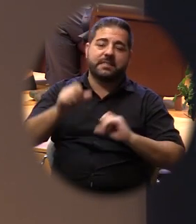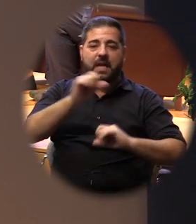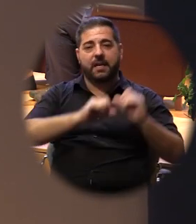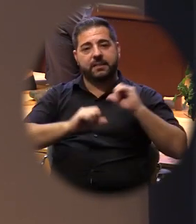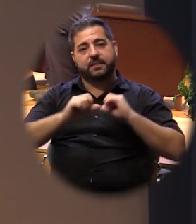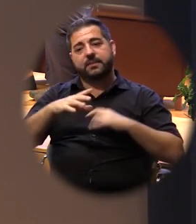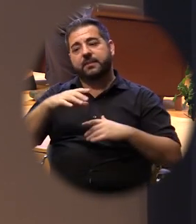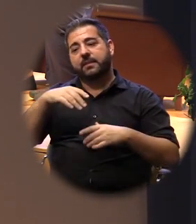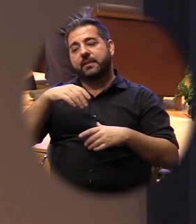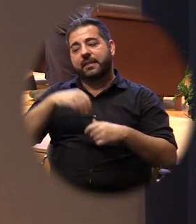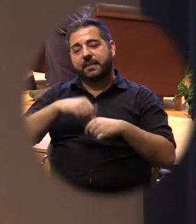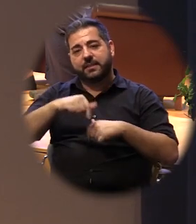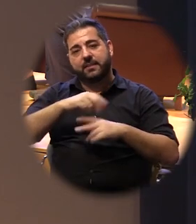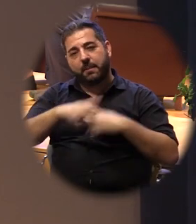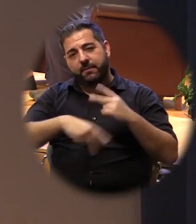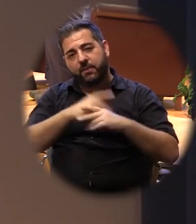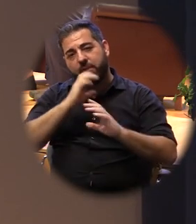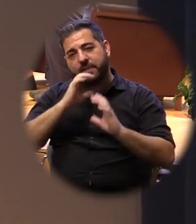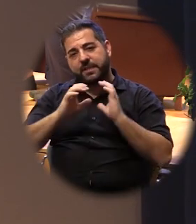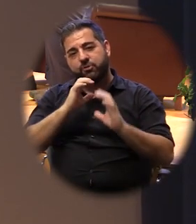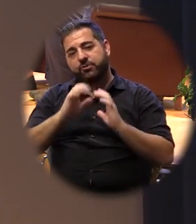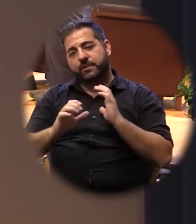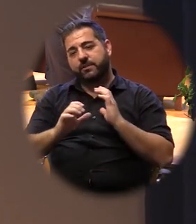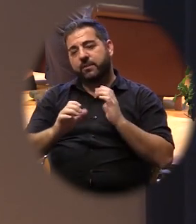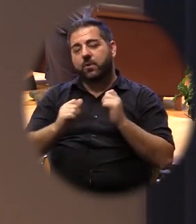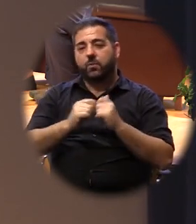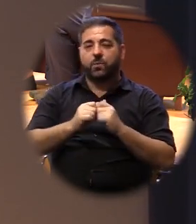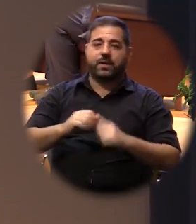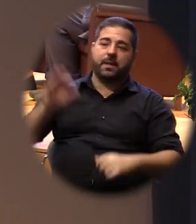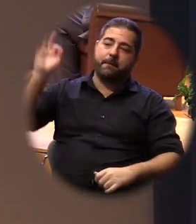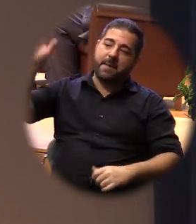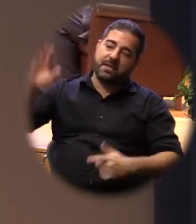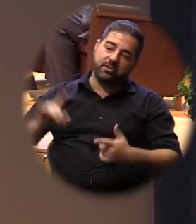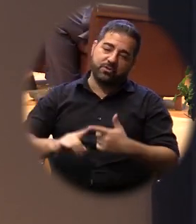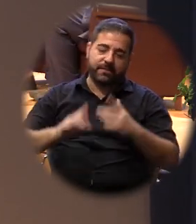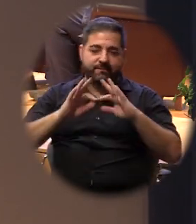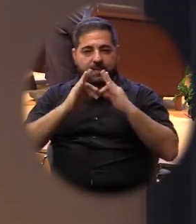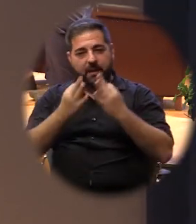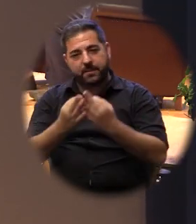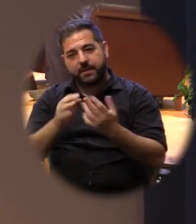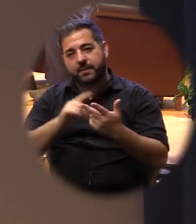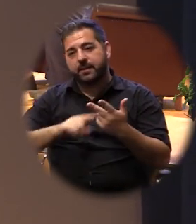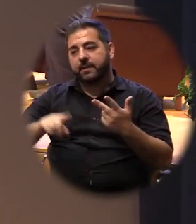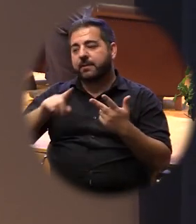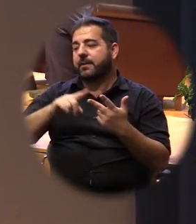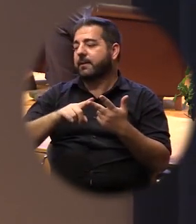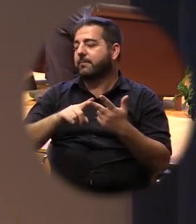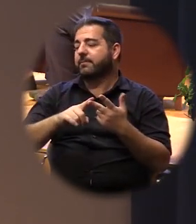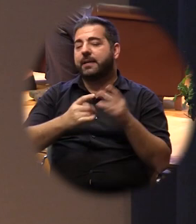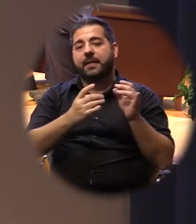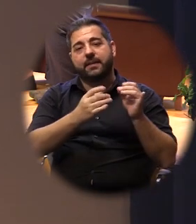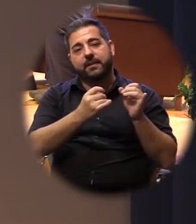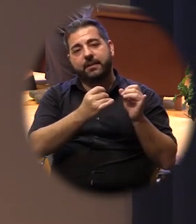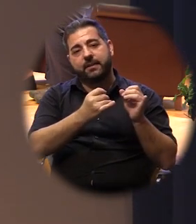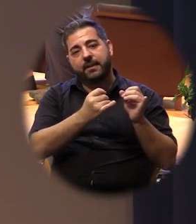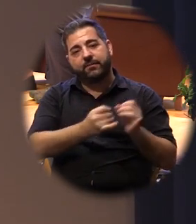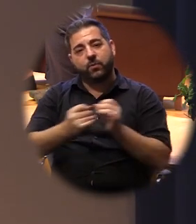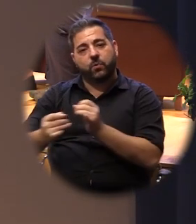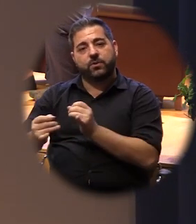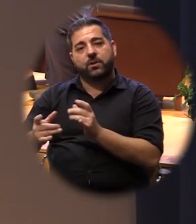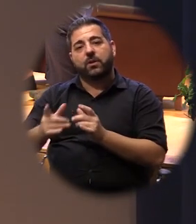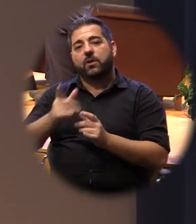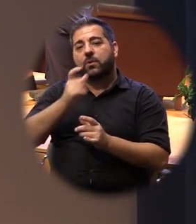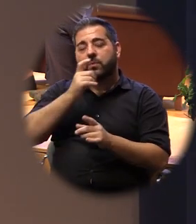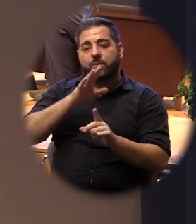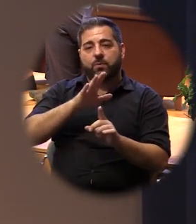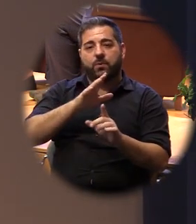in conversations among pastors, among family, among individuals who are maybe exploring their